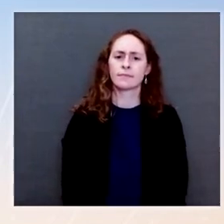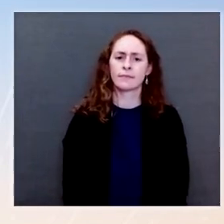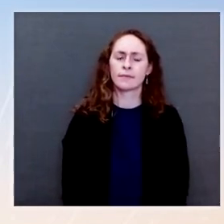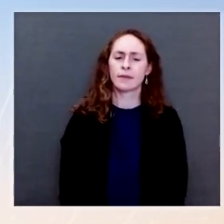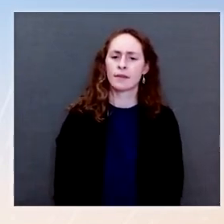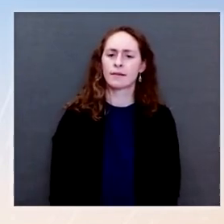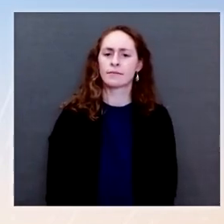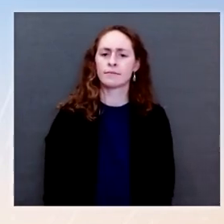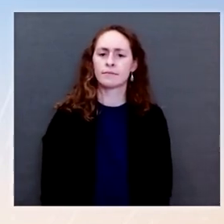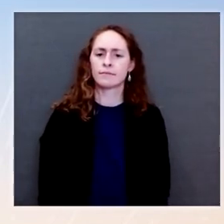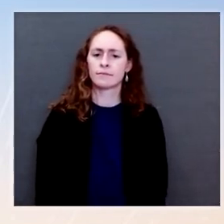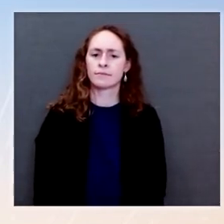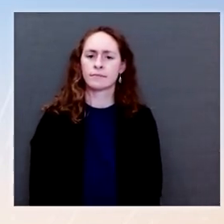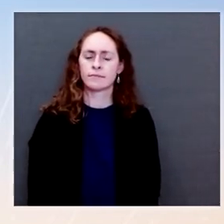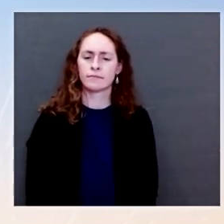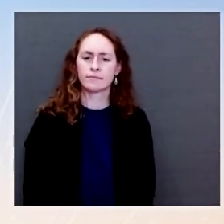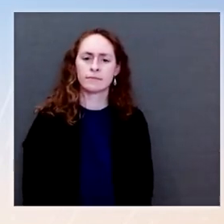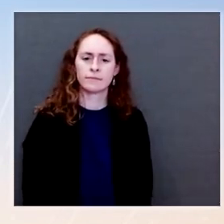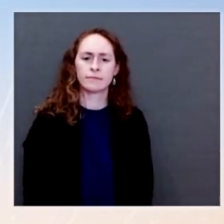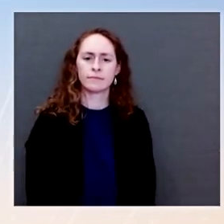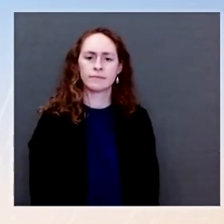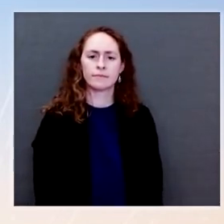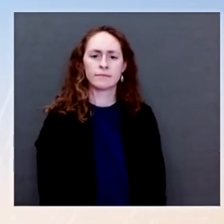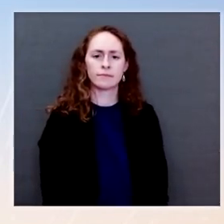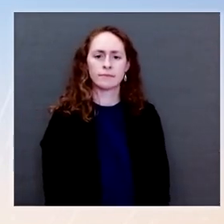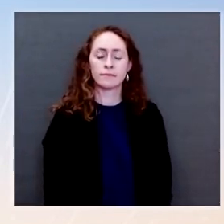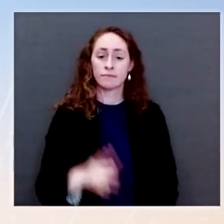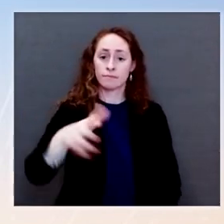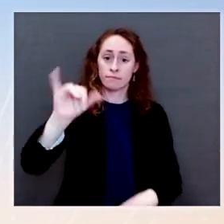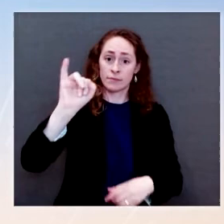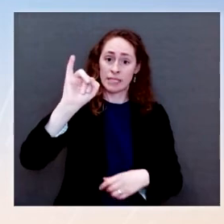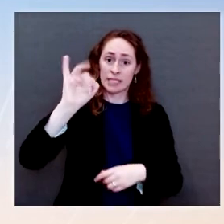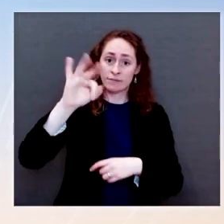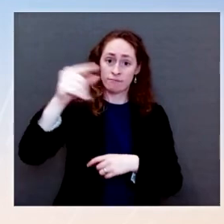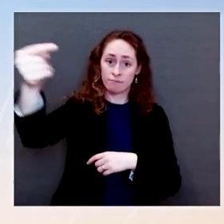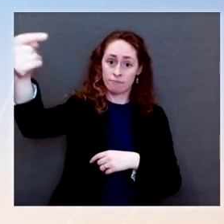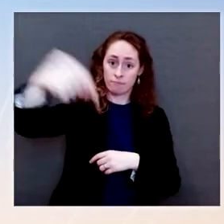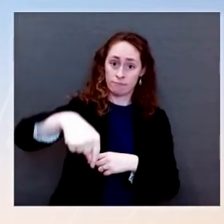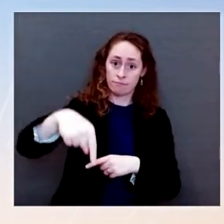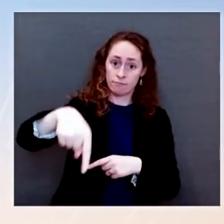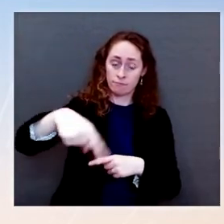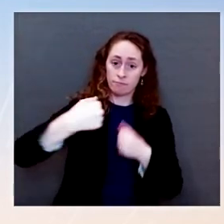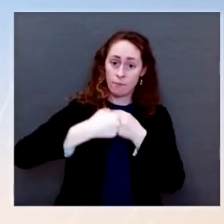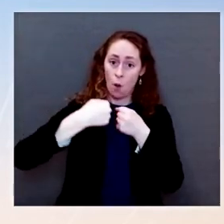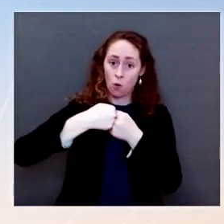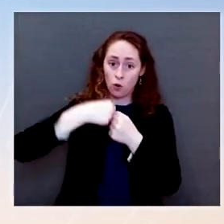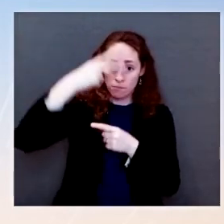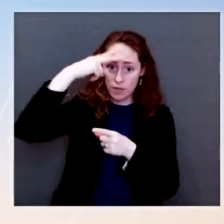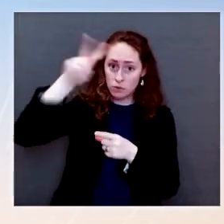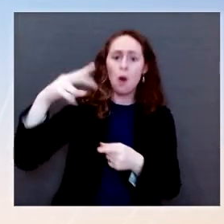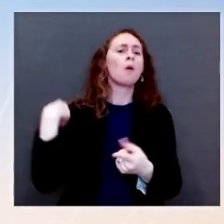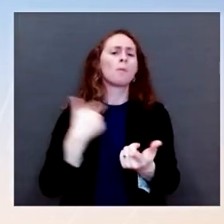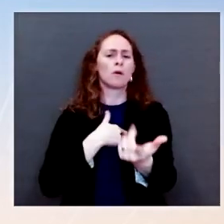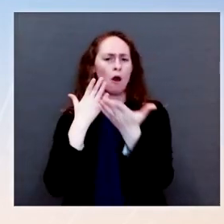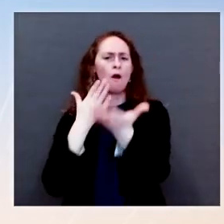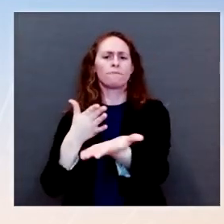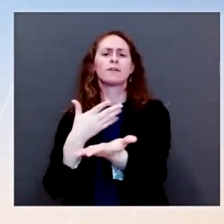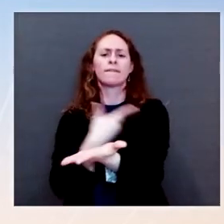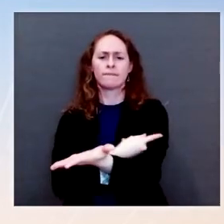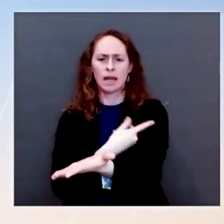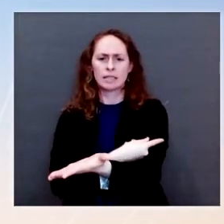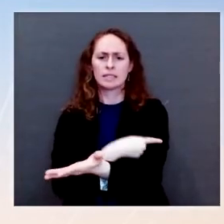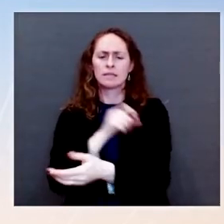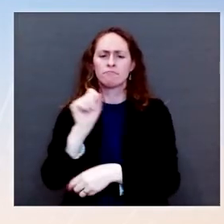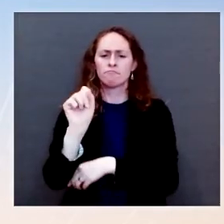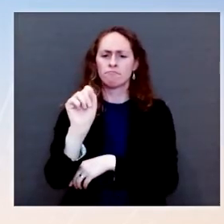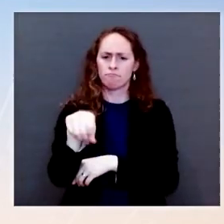still implementing Title 42 because we are still in the middle of a global pandemic, which means that for people who are trying